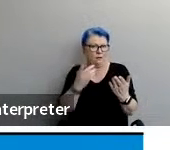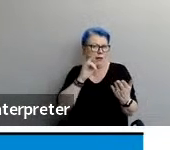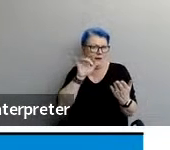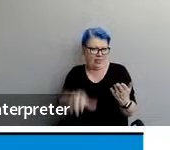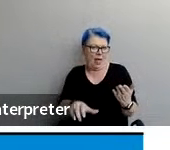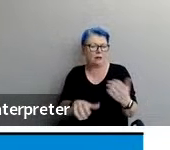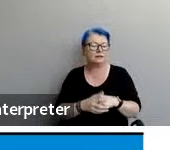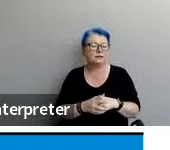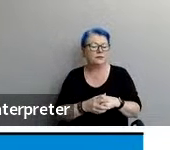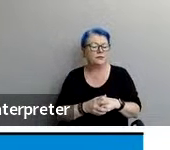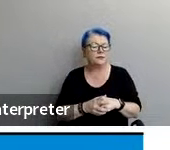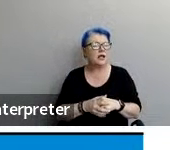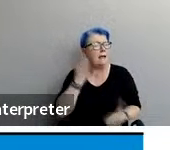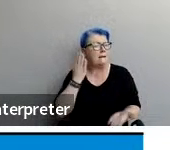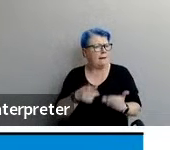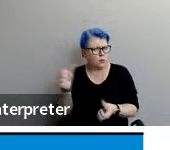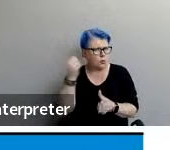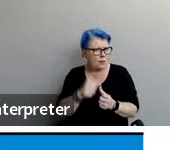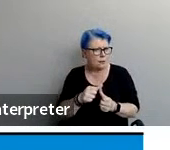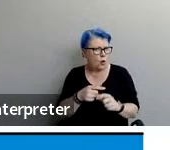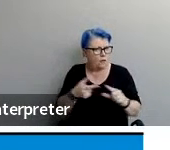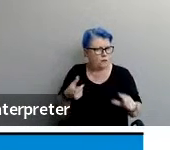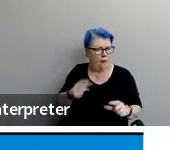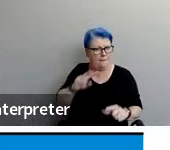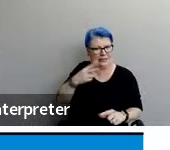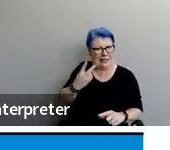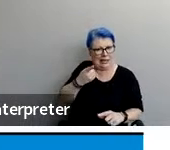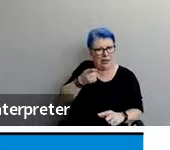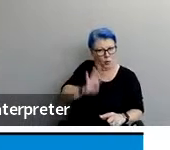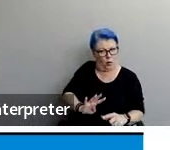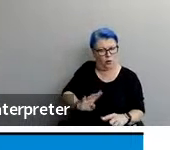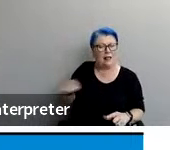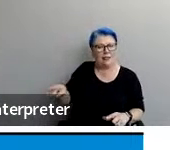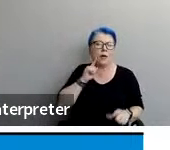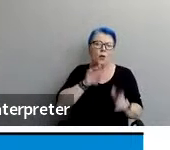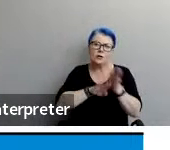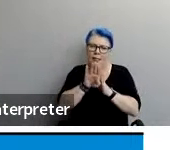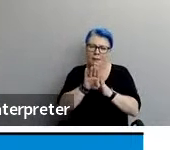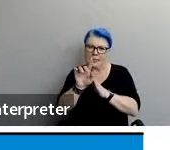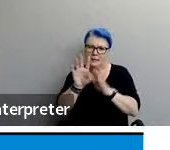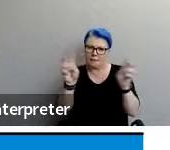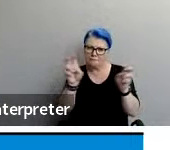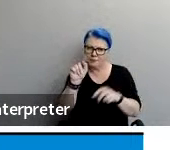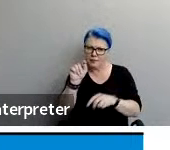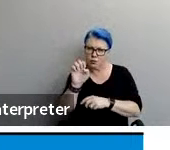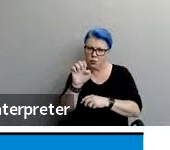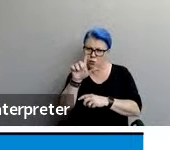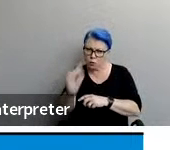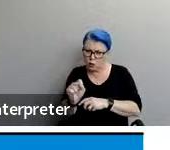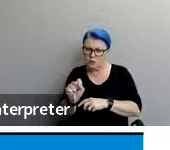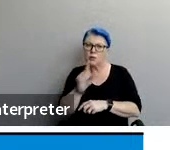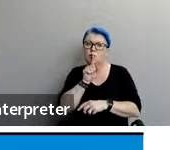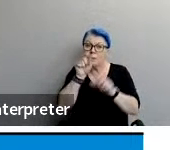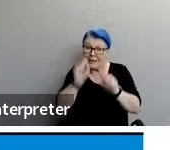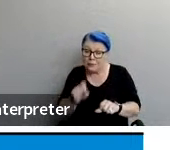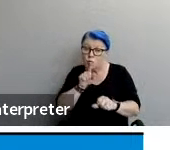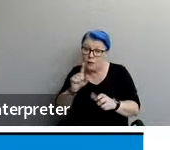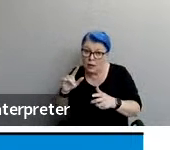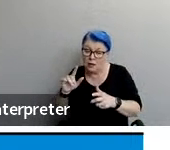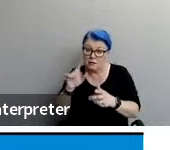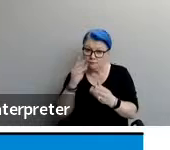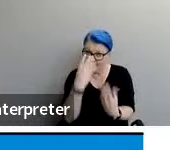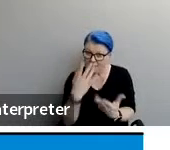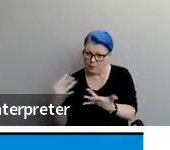And so as you might remember from quarter 2, they were developing some tools to really gather